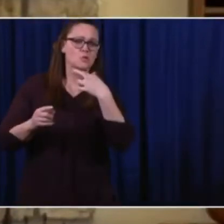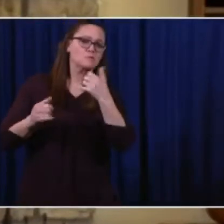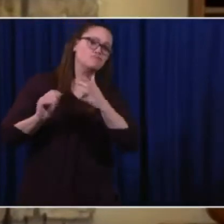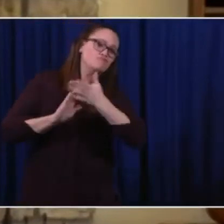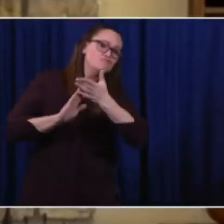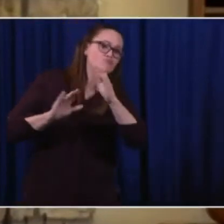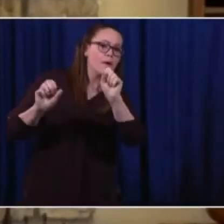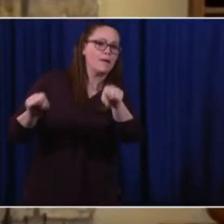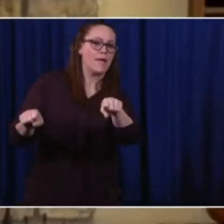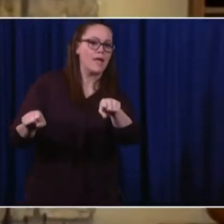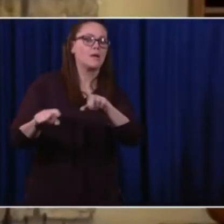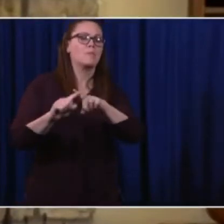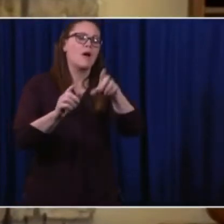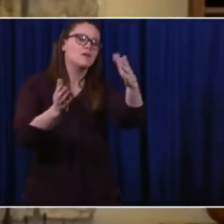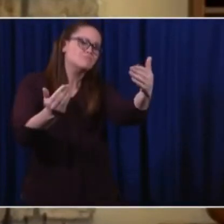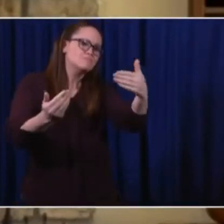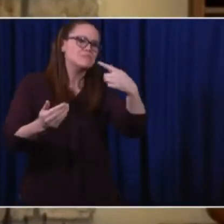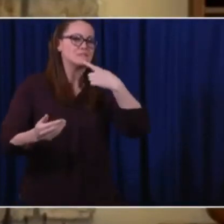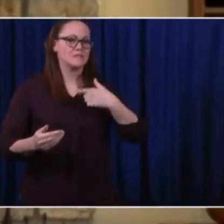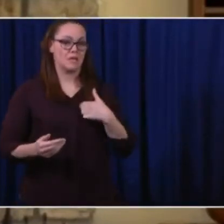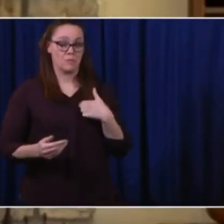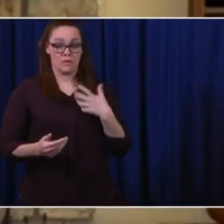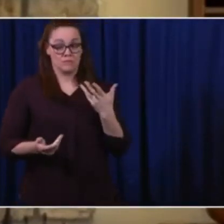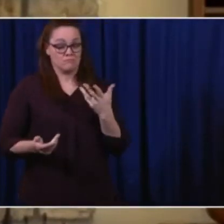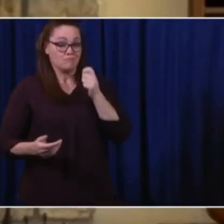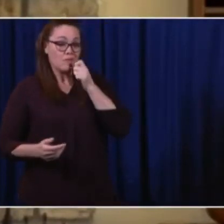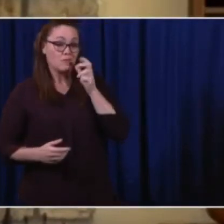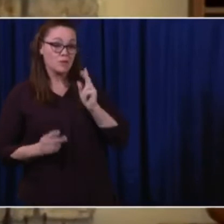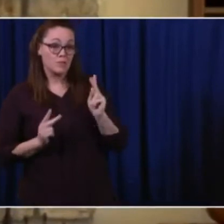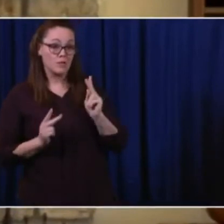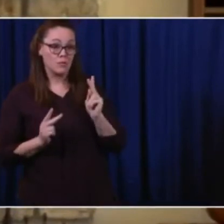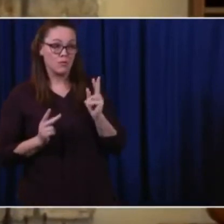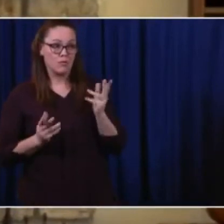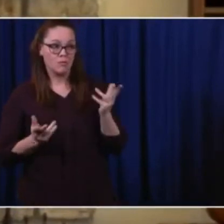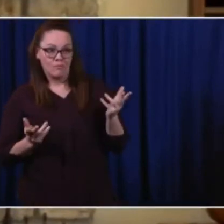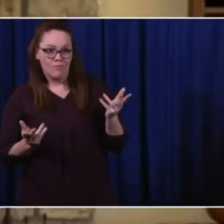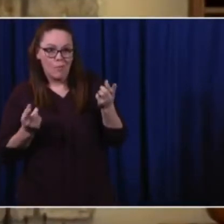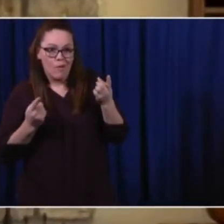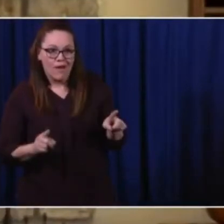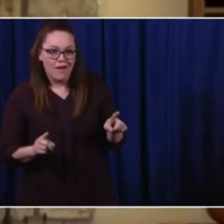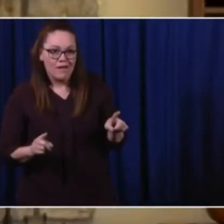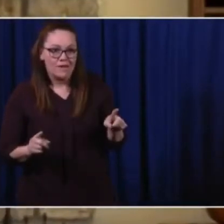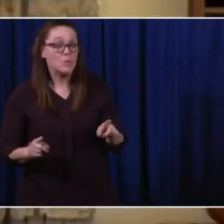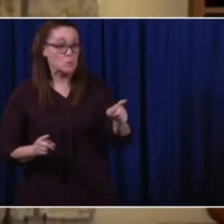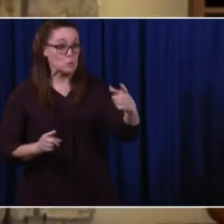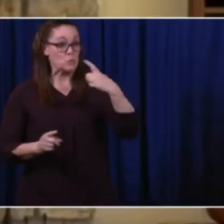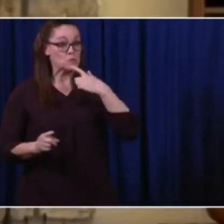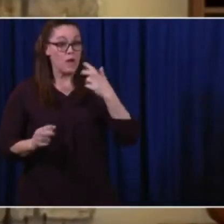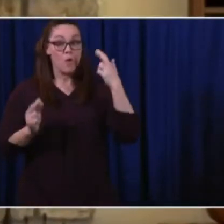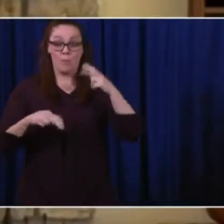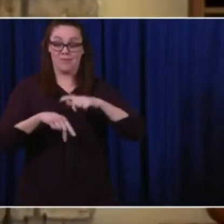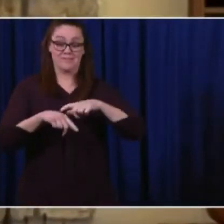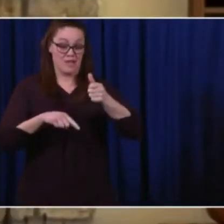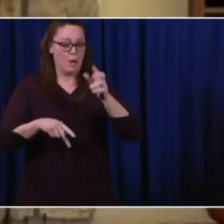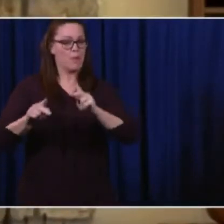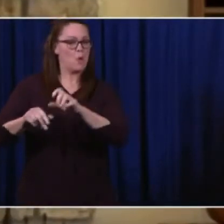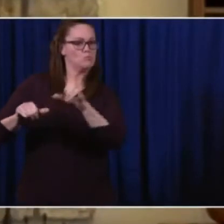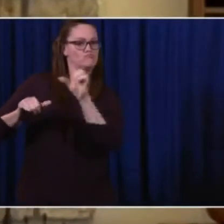impact just everyday people? Like you said, you're hoping that after 10 p.m. people go home. How will the health order be written? Is it